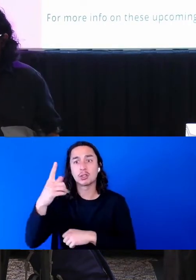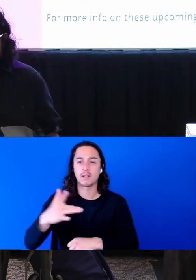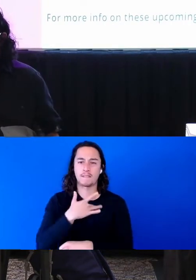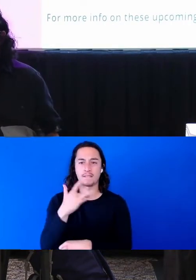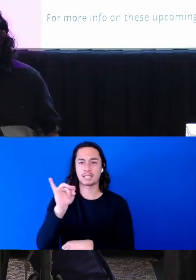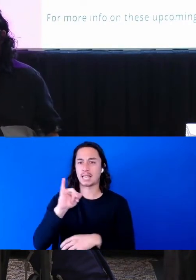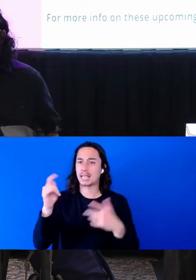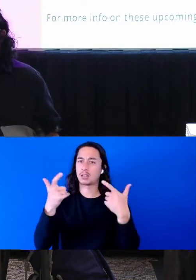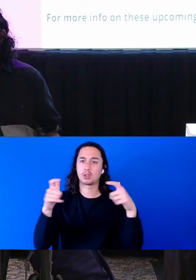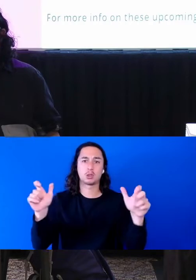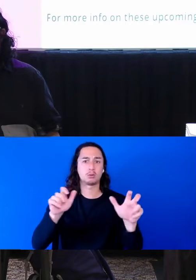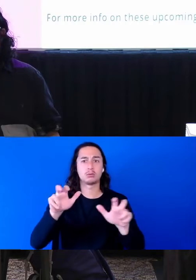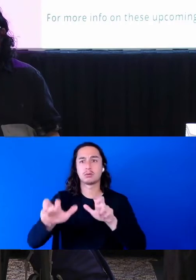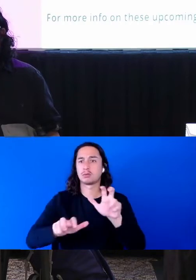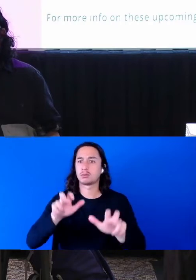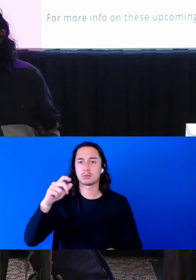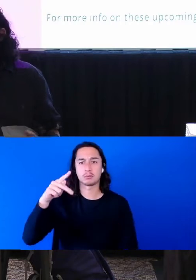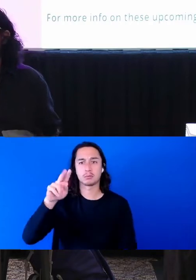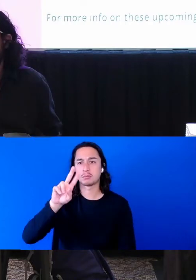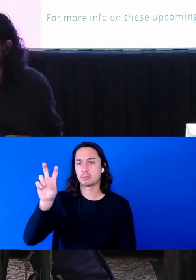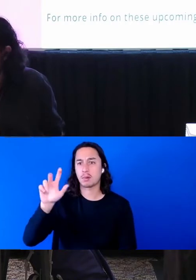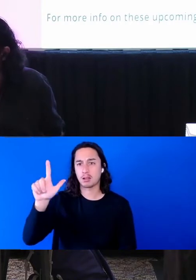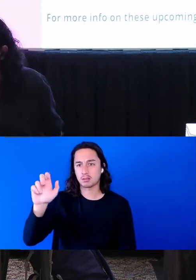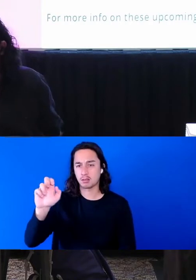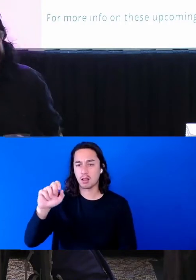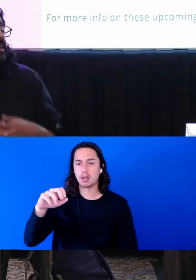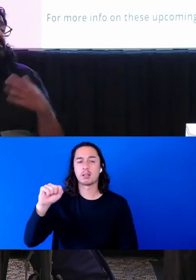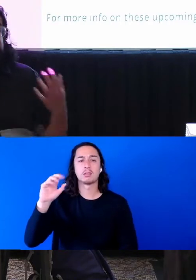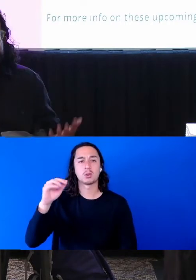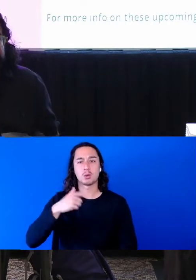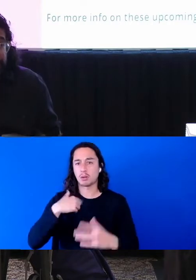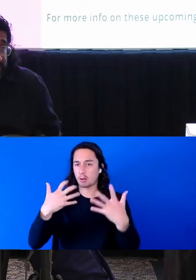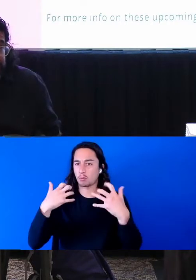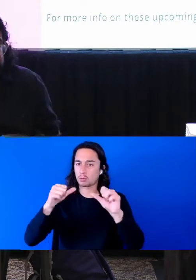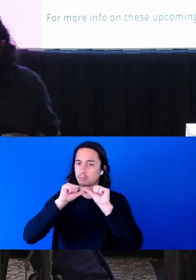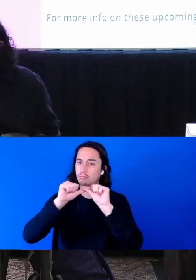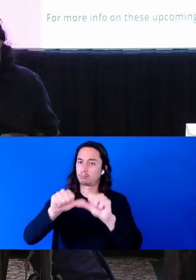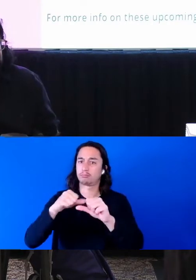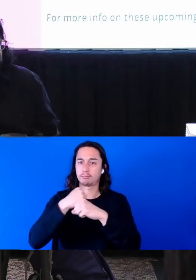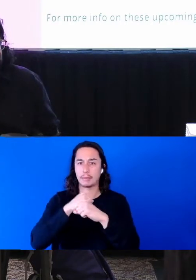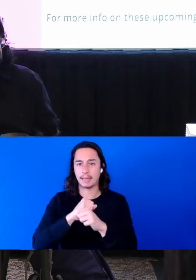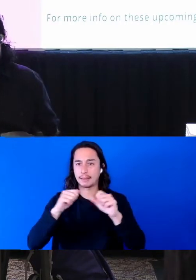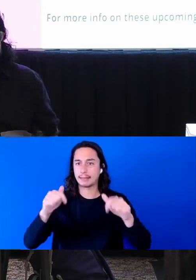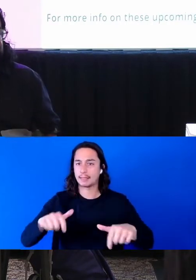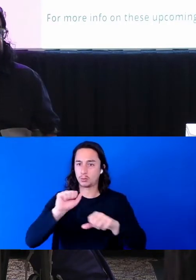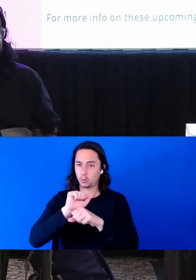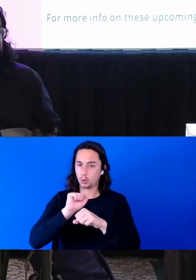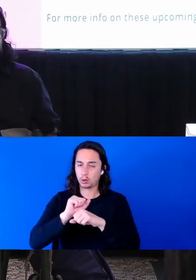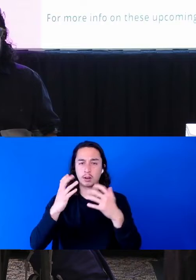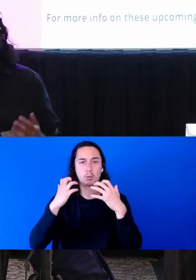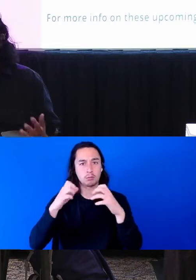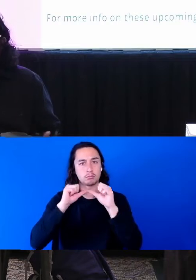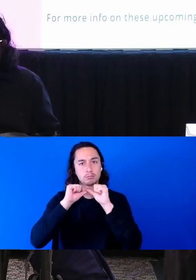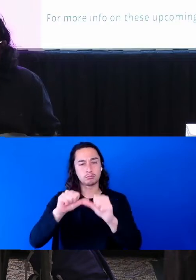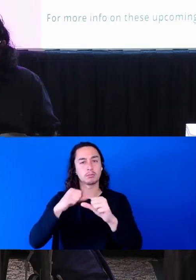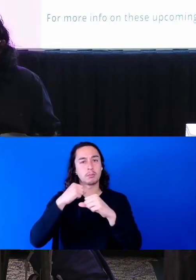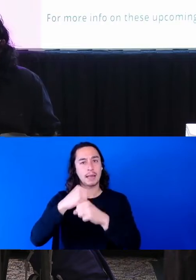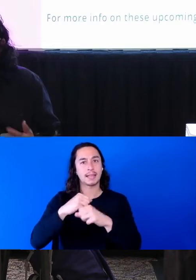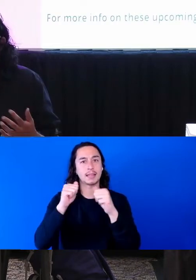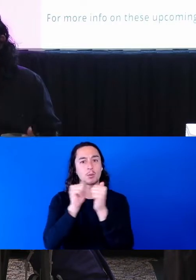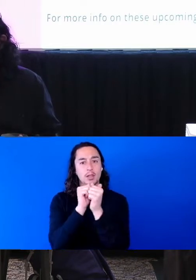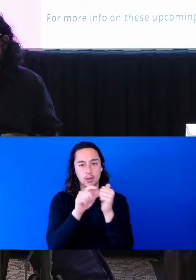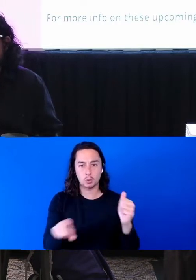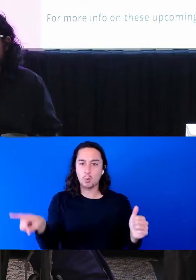such a cheesy question maybe, but I want to keep making this work. I want to keep making it with you all. I would really like